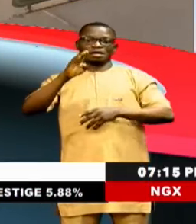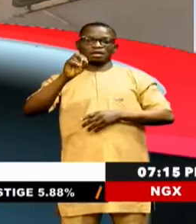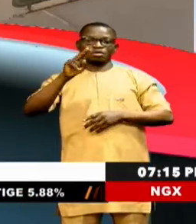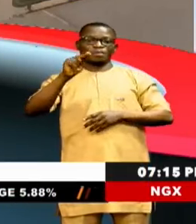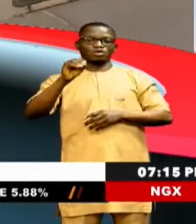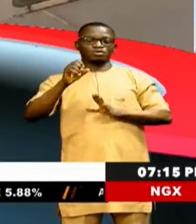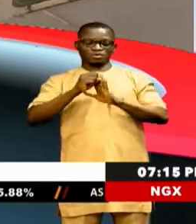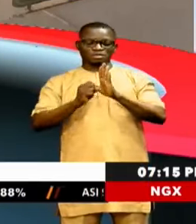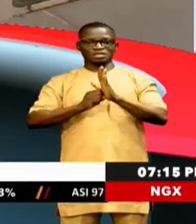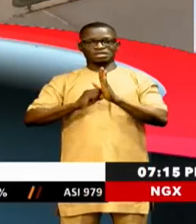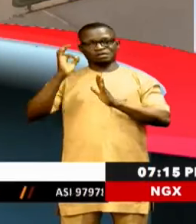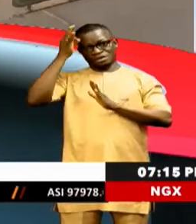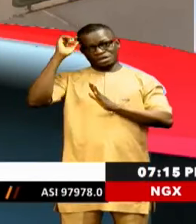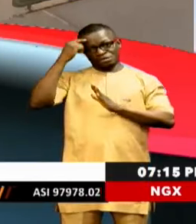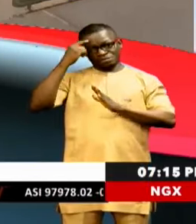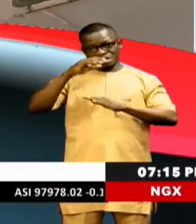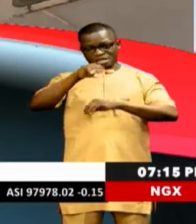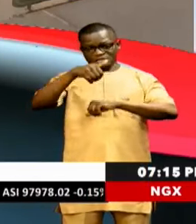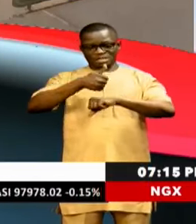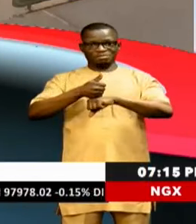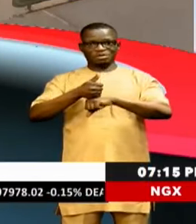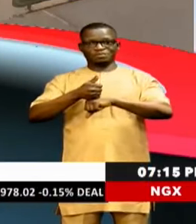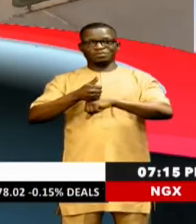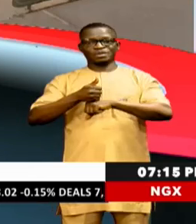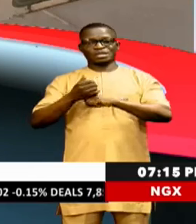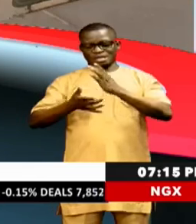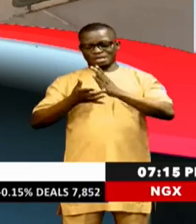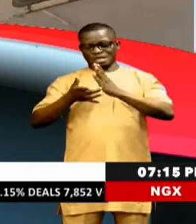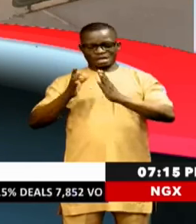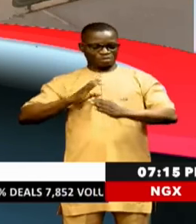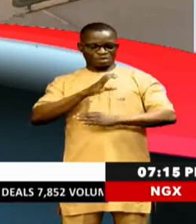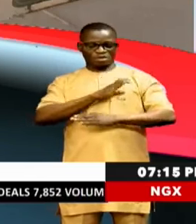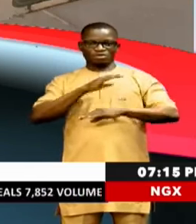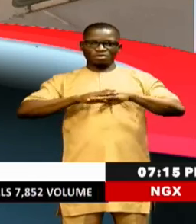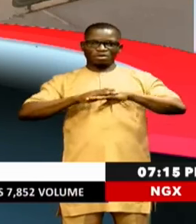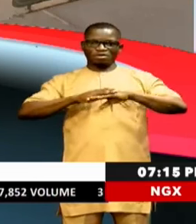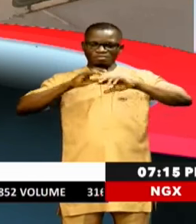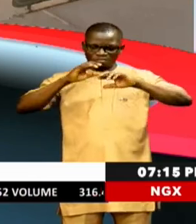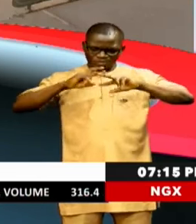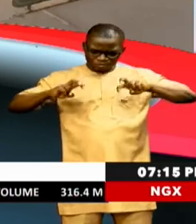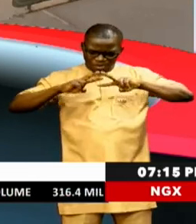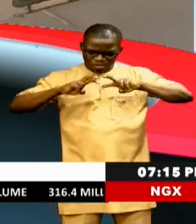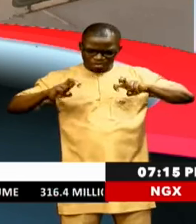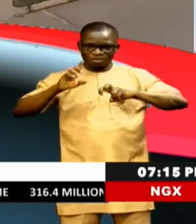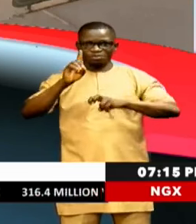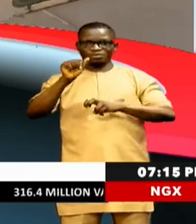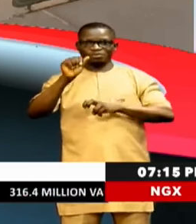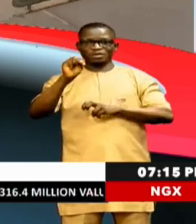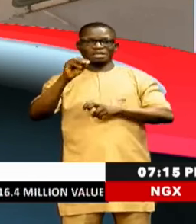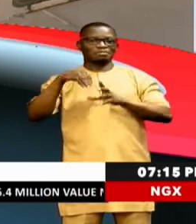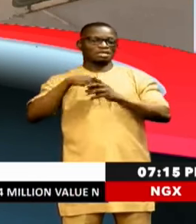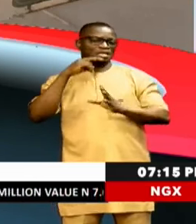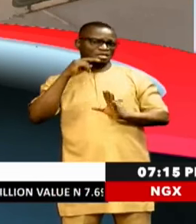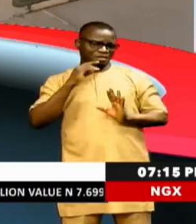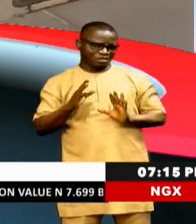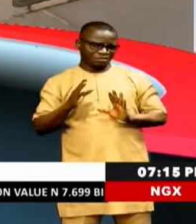has inaugurated an interministerial technical committee on evaluation of dams in Nigeria. The committee, which